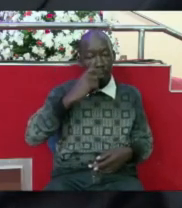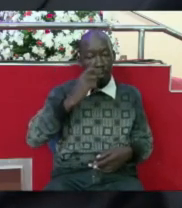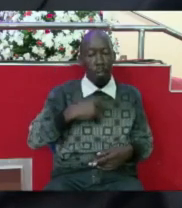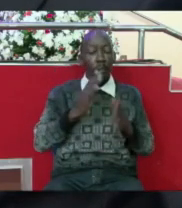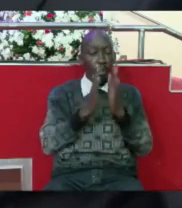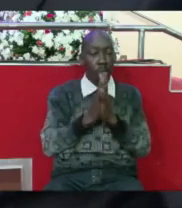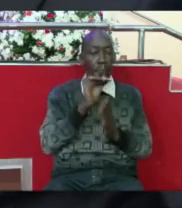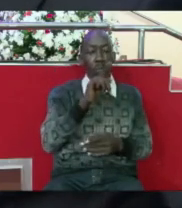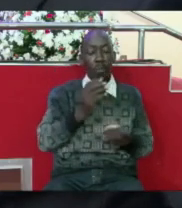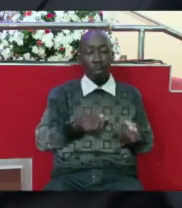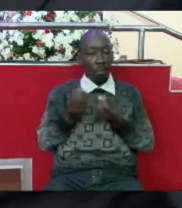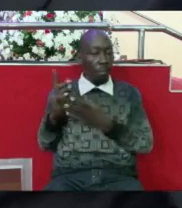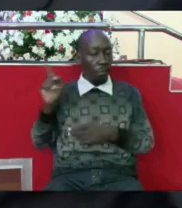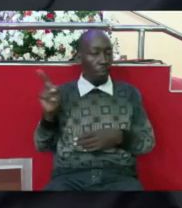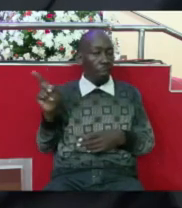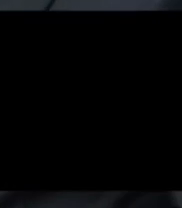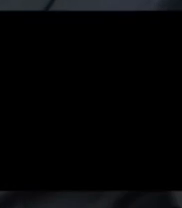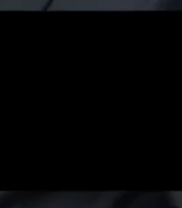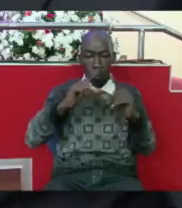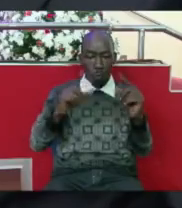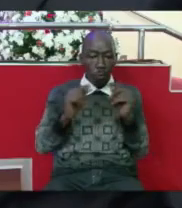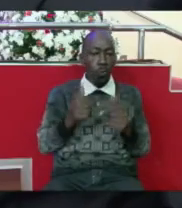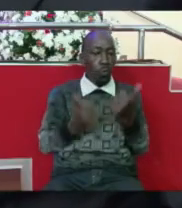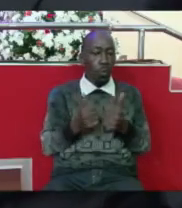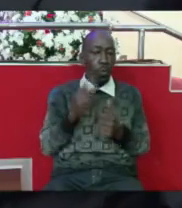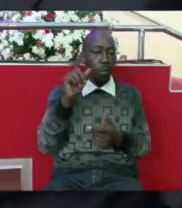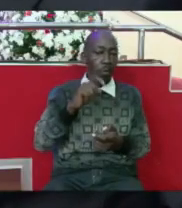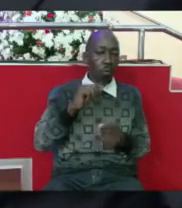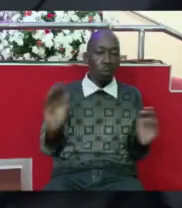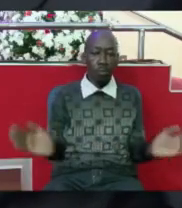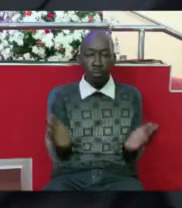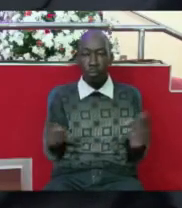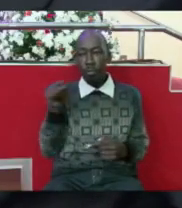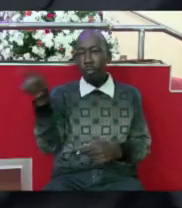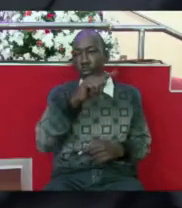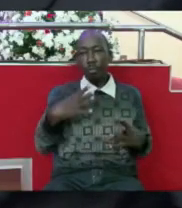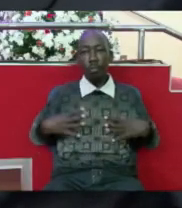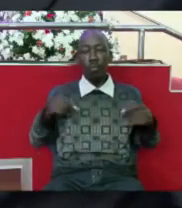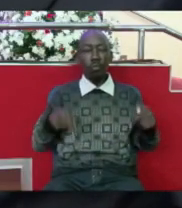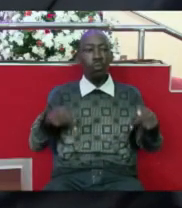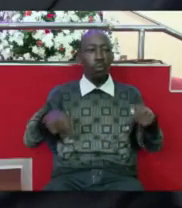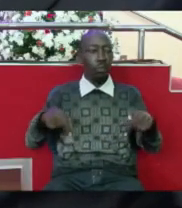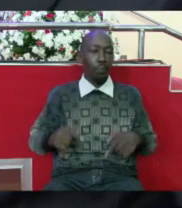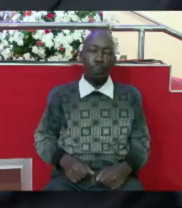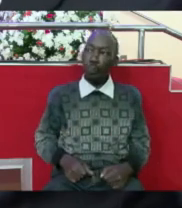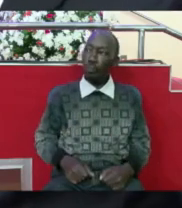I pray that you give him the words that he needs to encourage this congregation today.